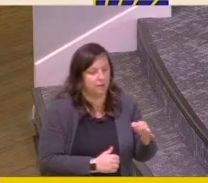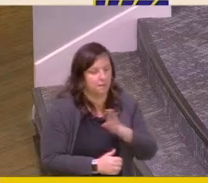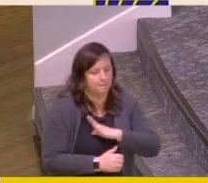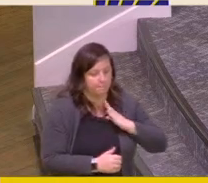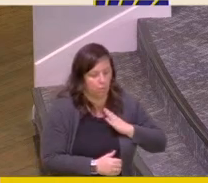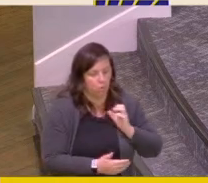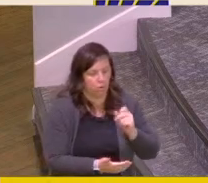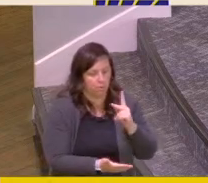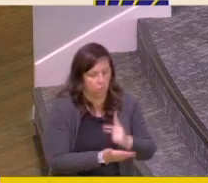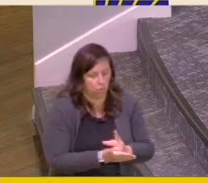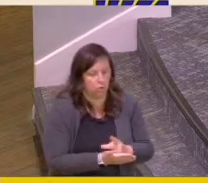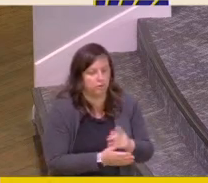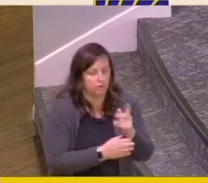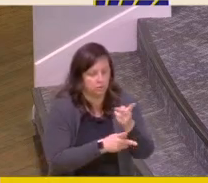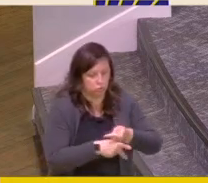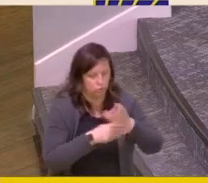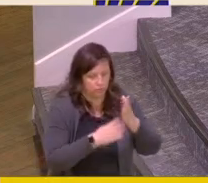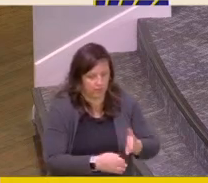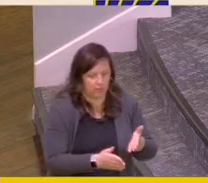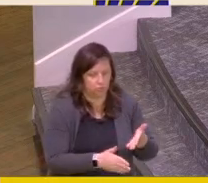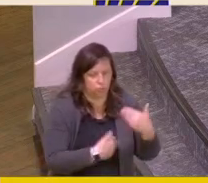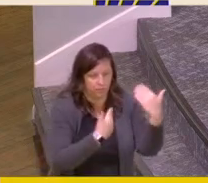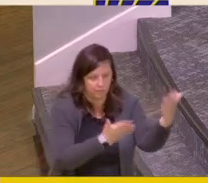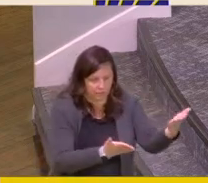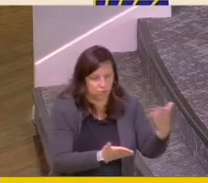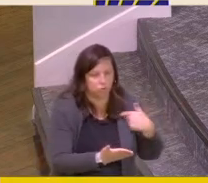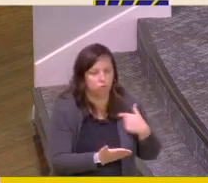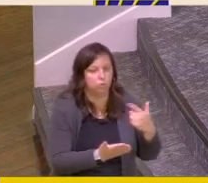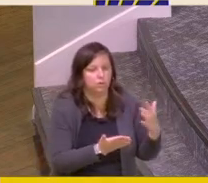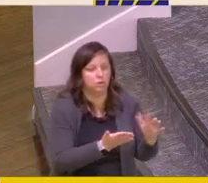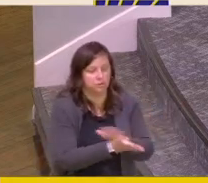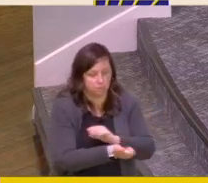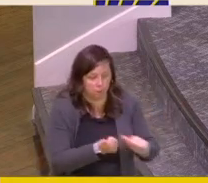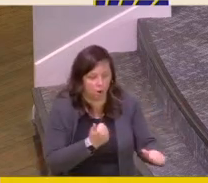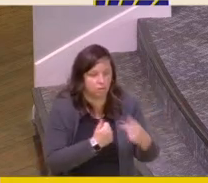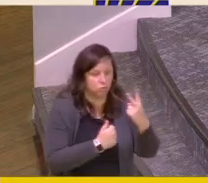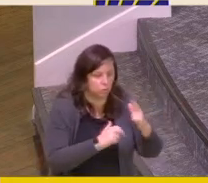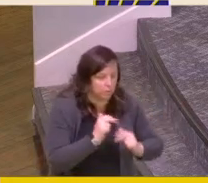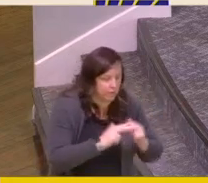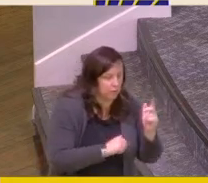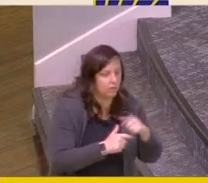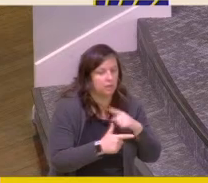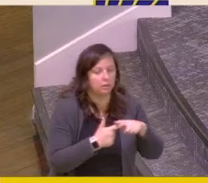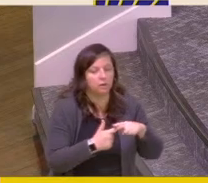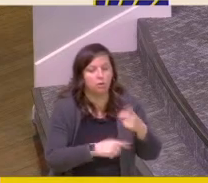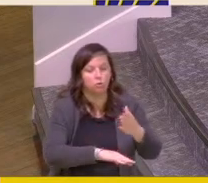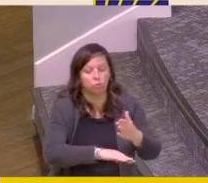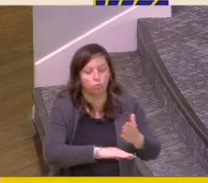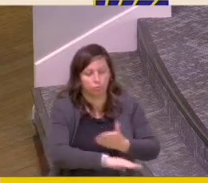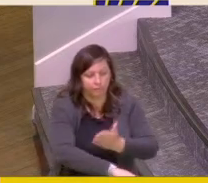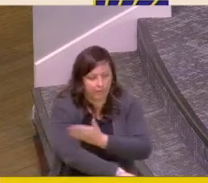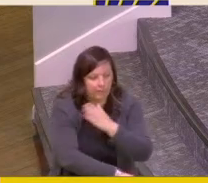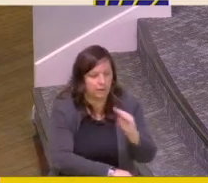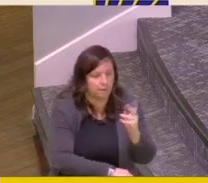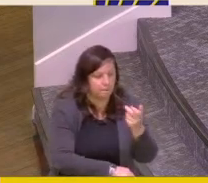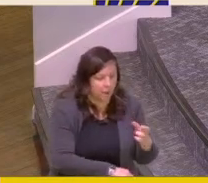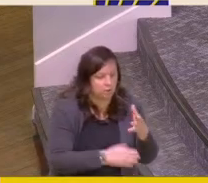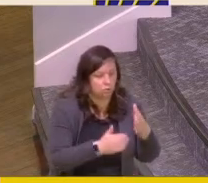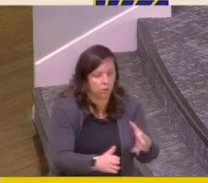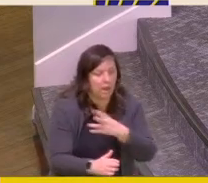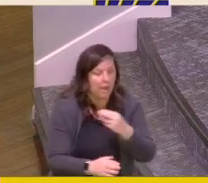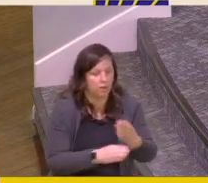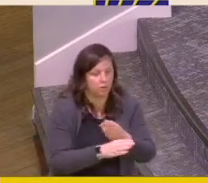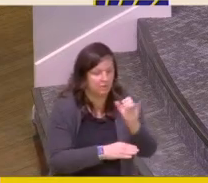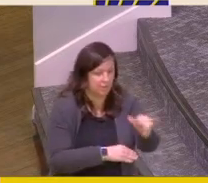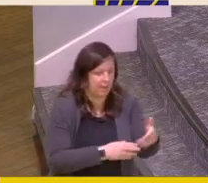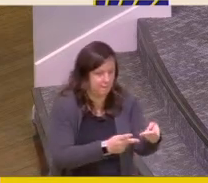superintendent's recommendation to move forward with demolishing two buildings, renovating Minor Street, and using that site as an